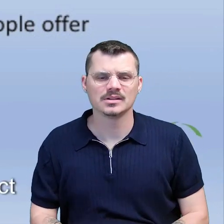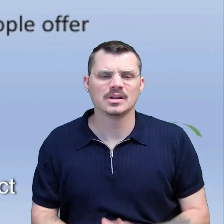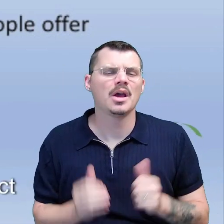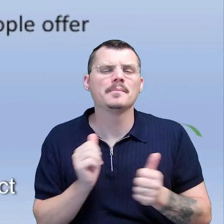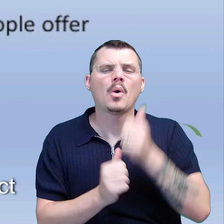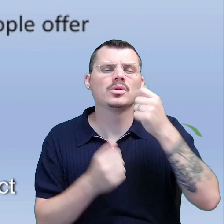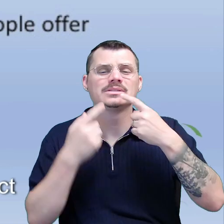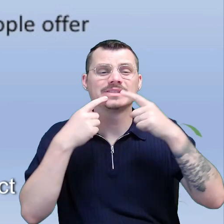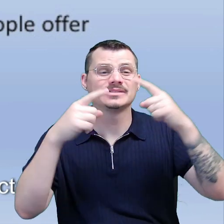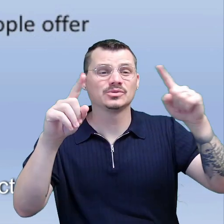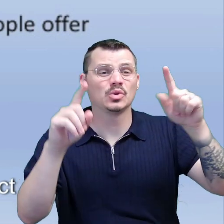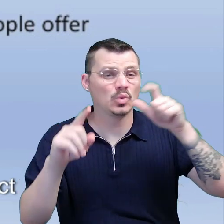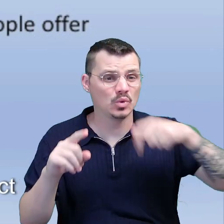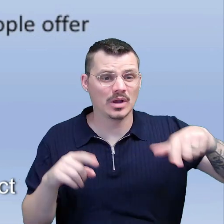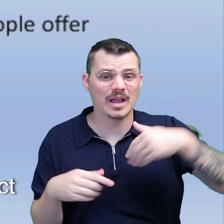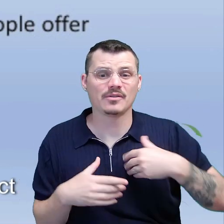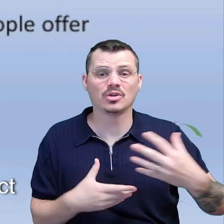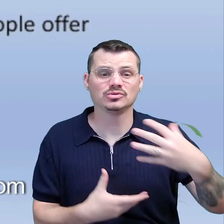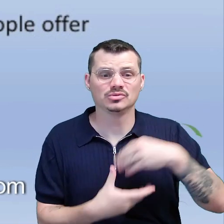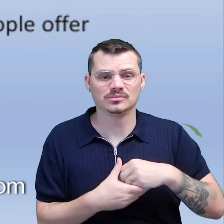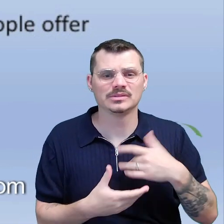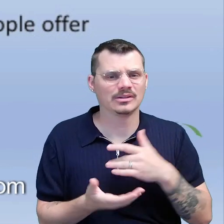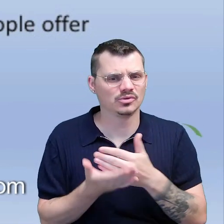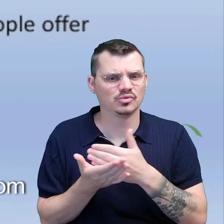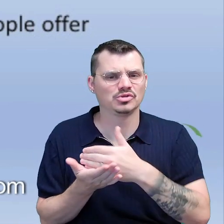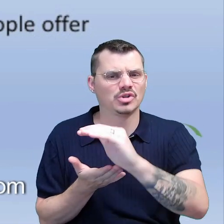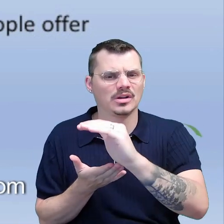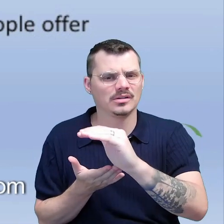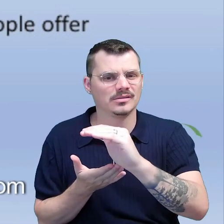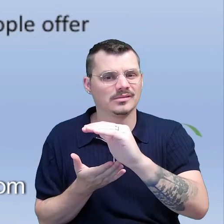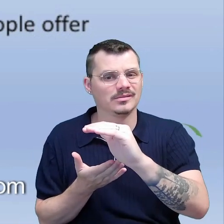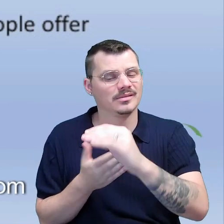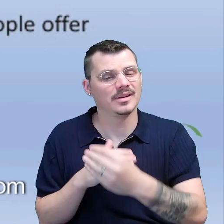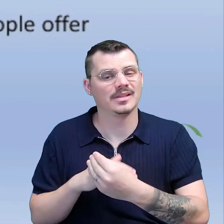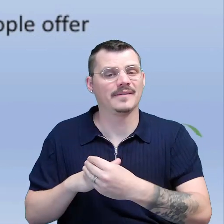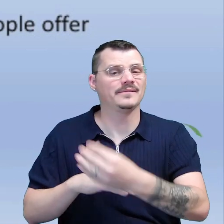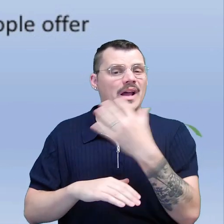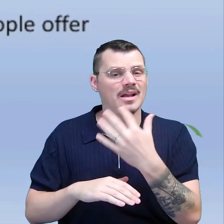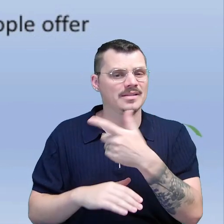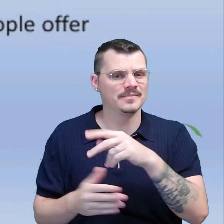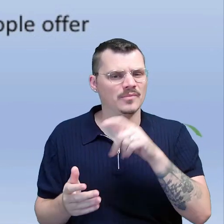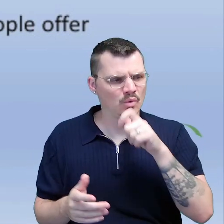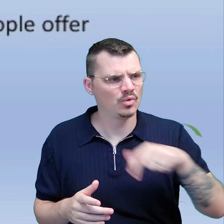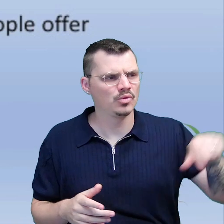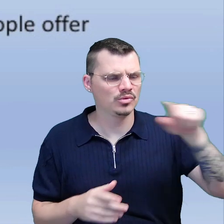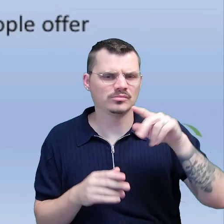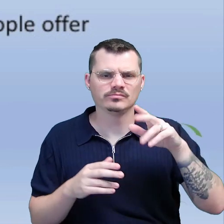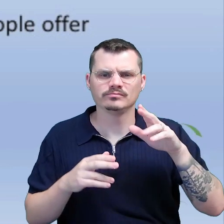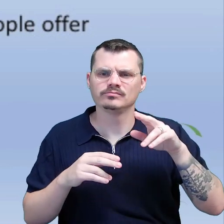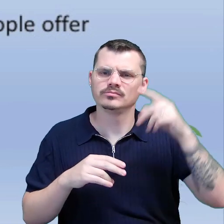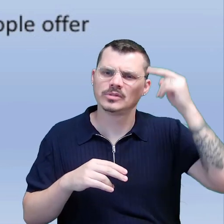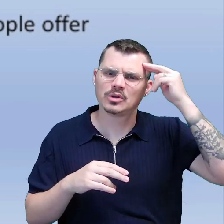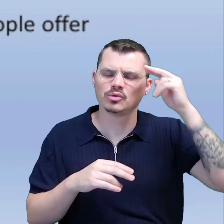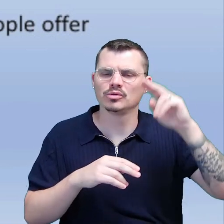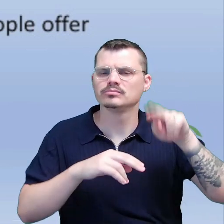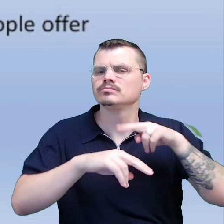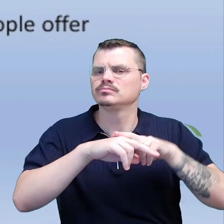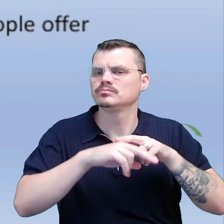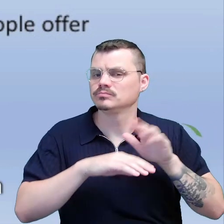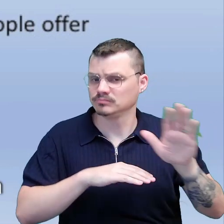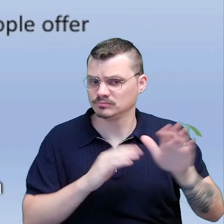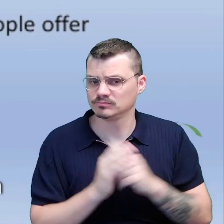Most successful people with autism reject most of the well-meant advice they get from neurotypical people.